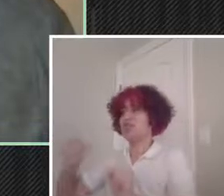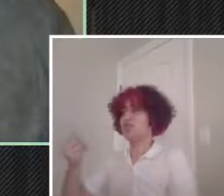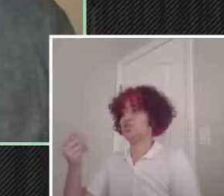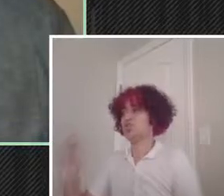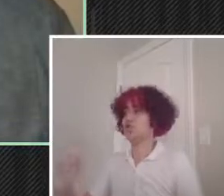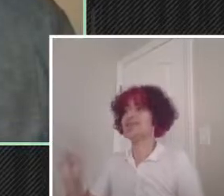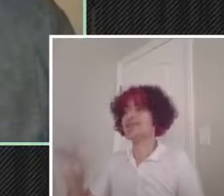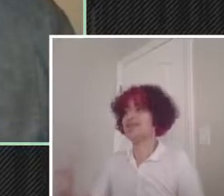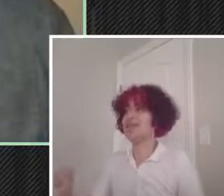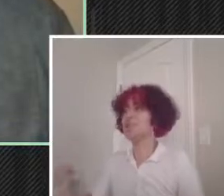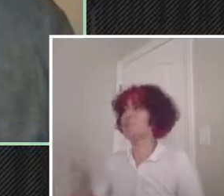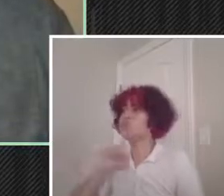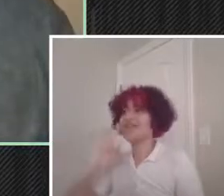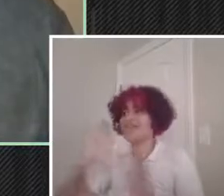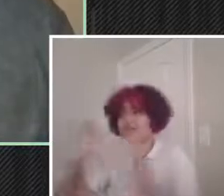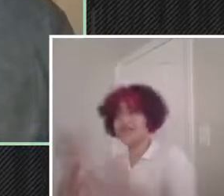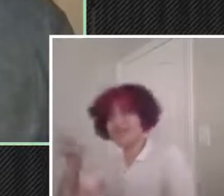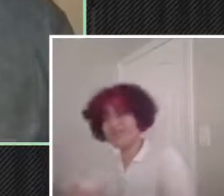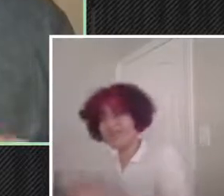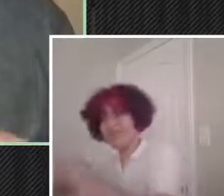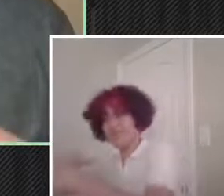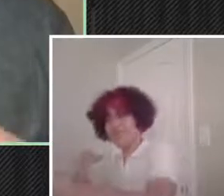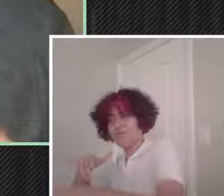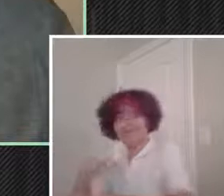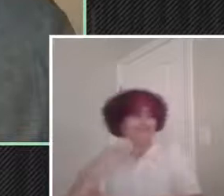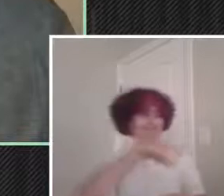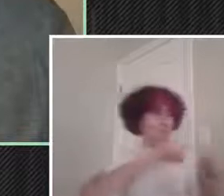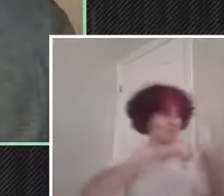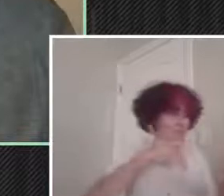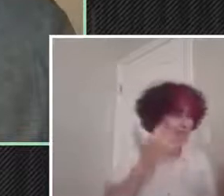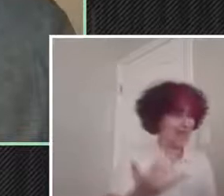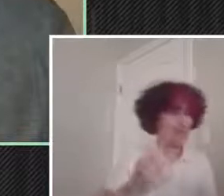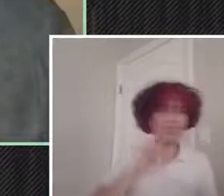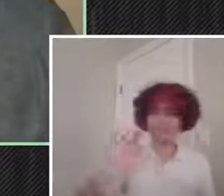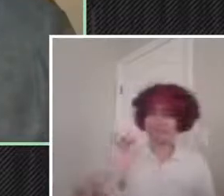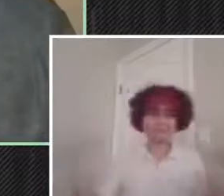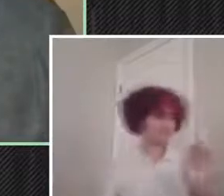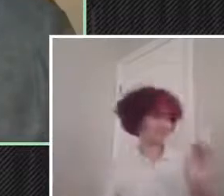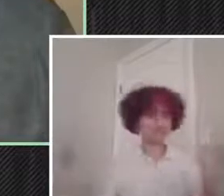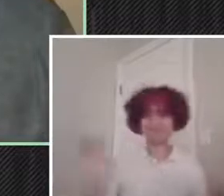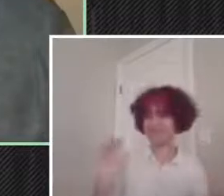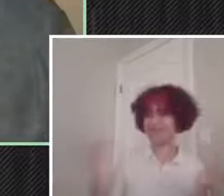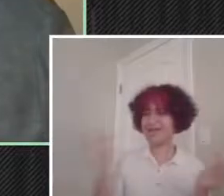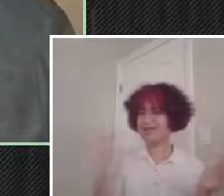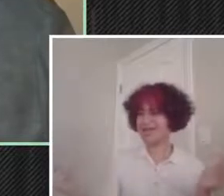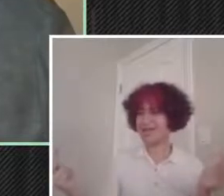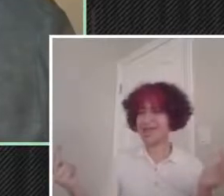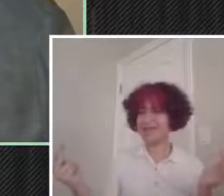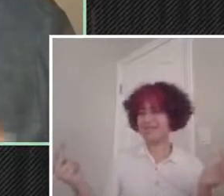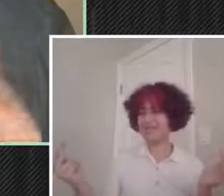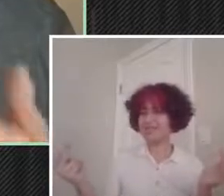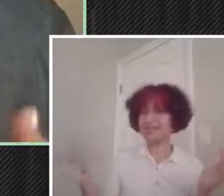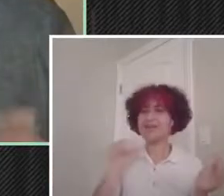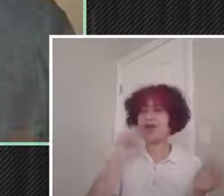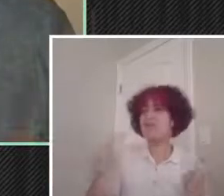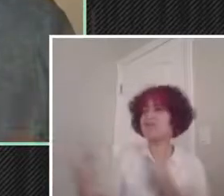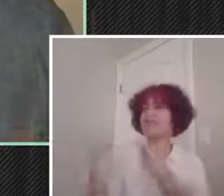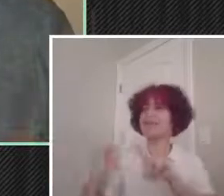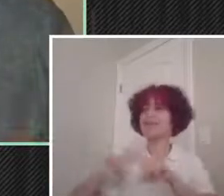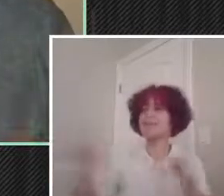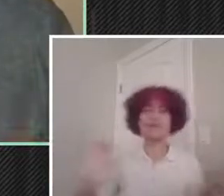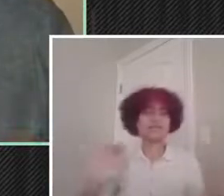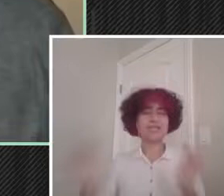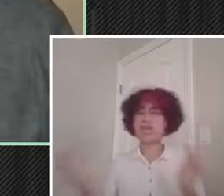now is not merely to elect, but to create the political will where maybe there was none before to do things